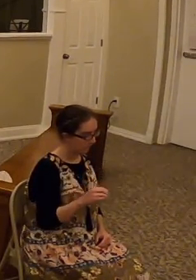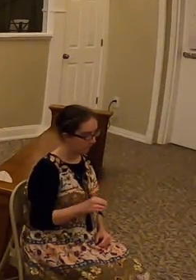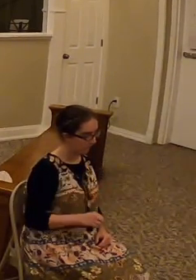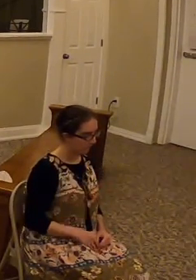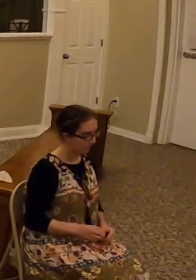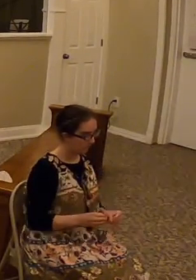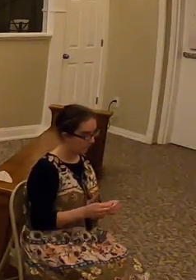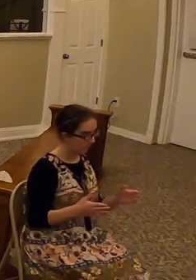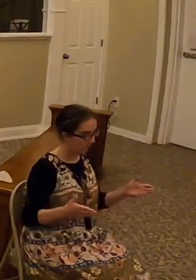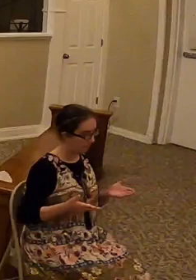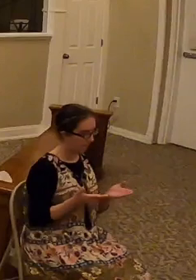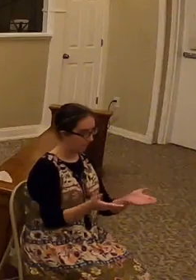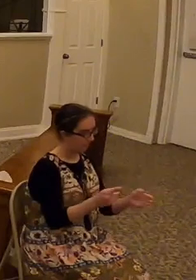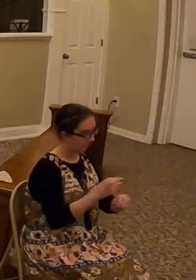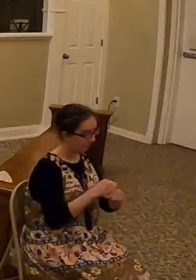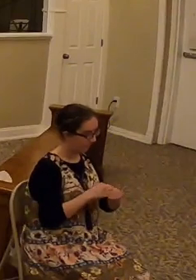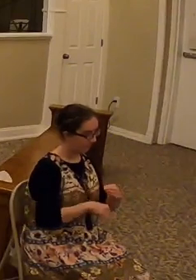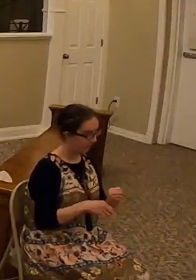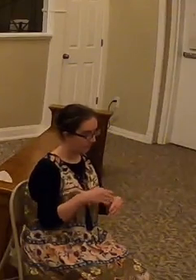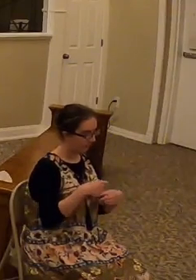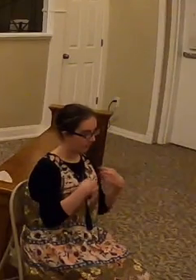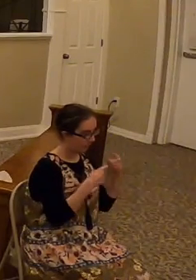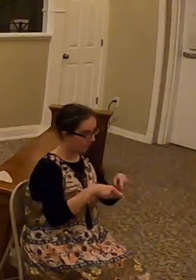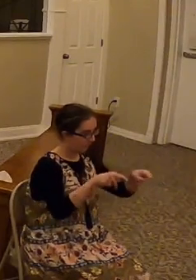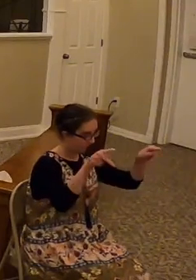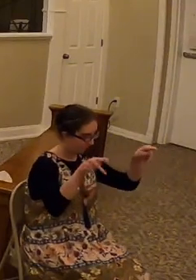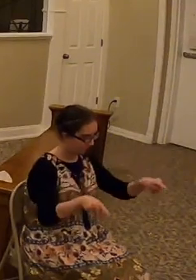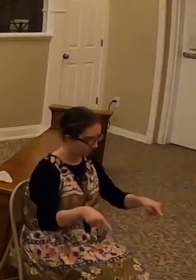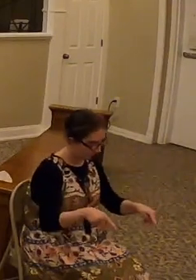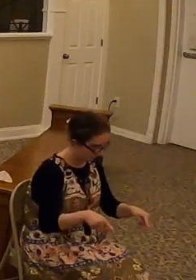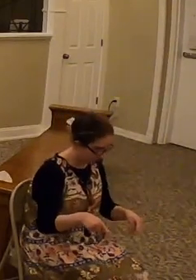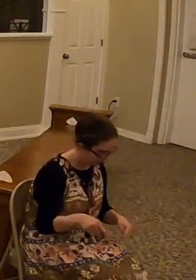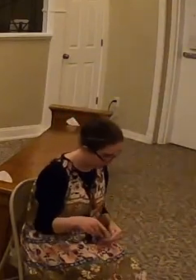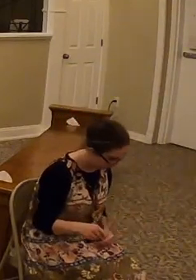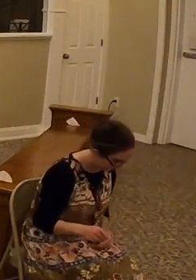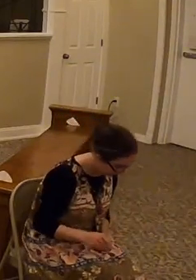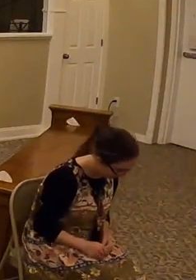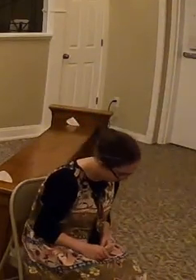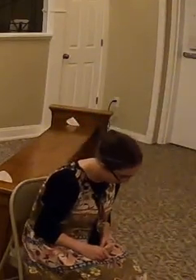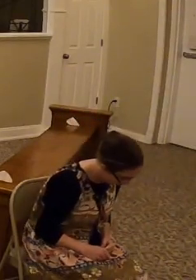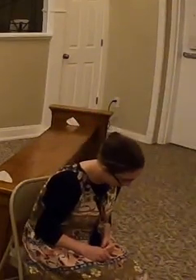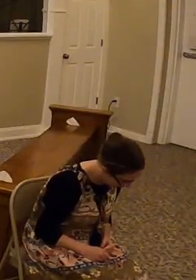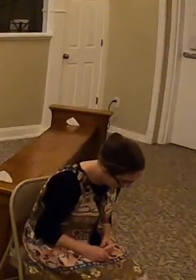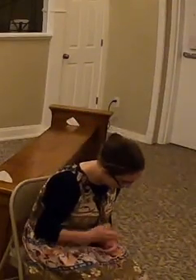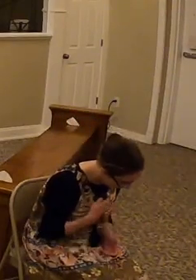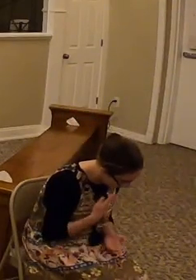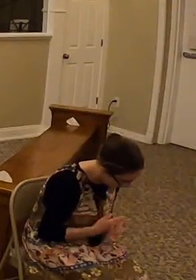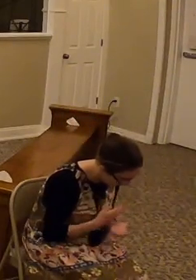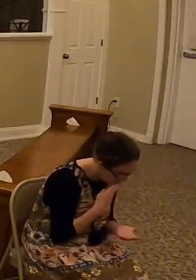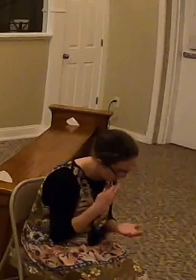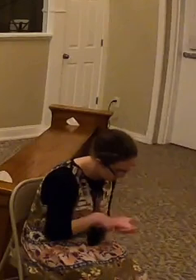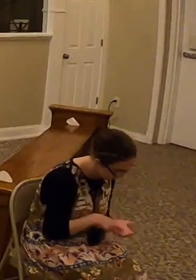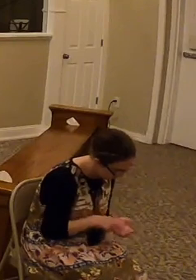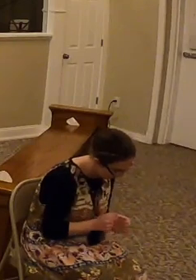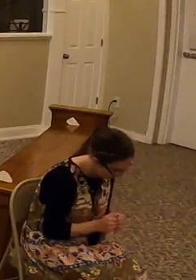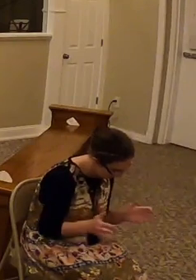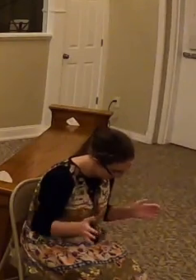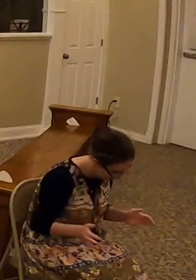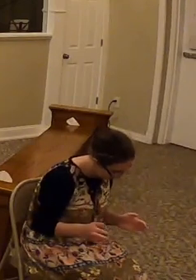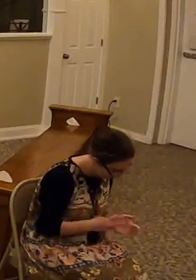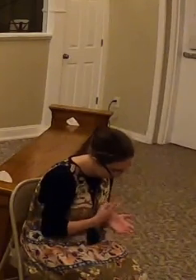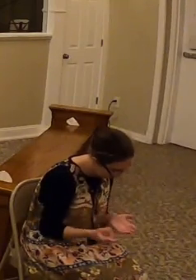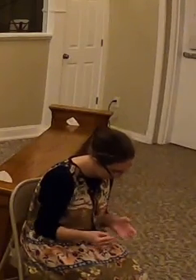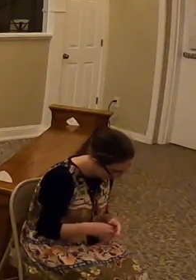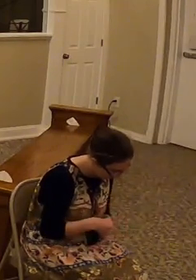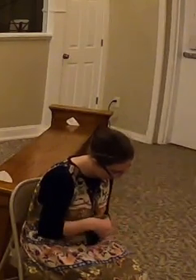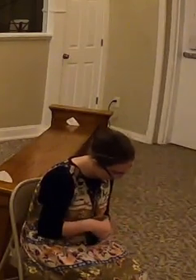Charismatics get bigger offerings, by the way, than Pentecostals do. Okay. Alright. Moreover, he must have a good report of them which are without, lest he fall